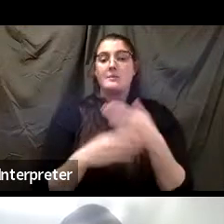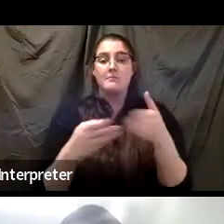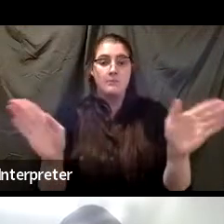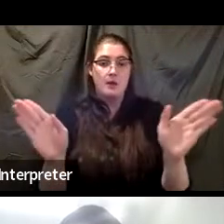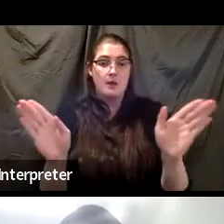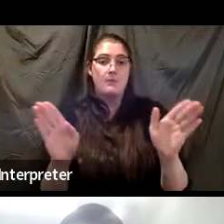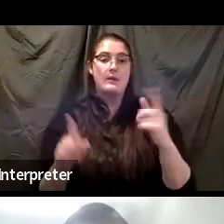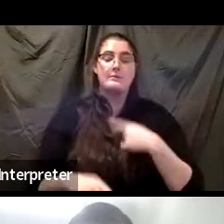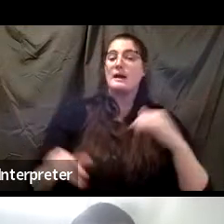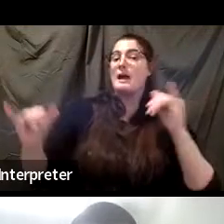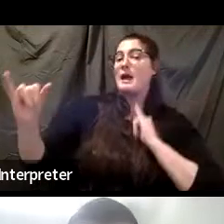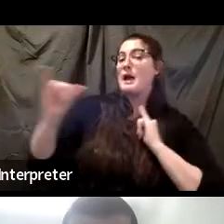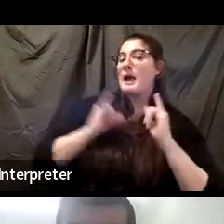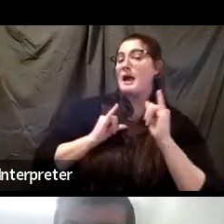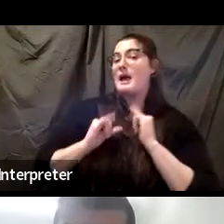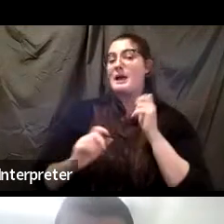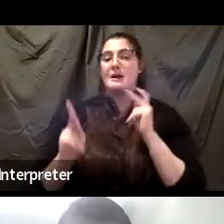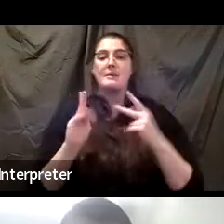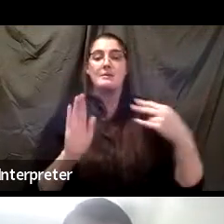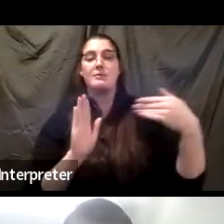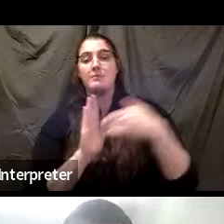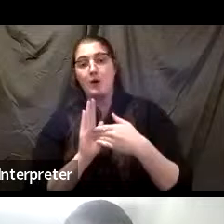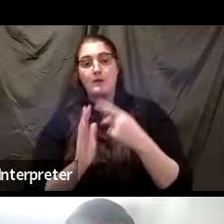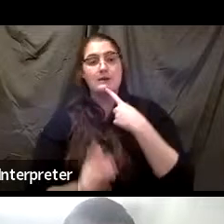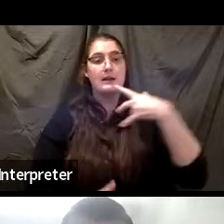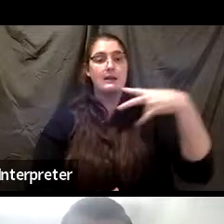Aye. Those opposed, say nay.